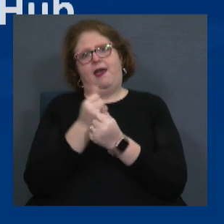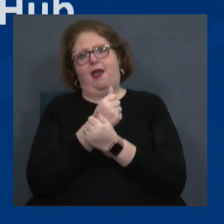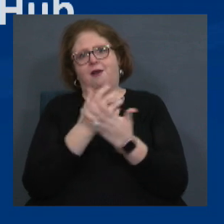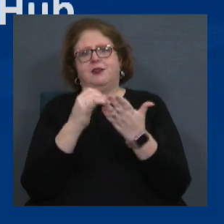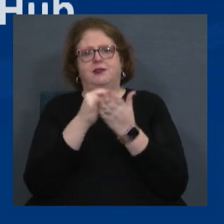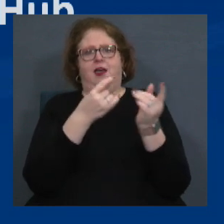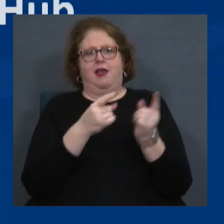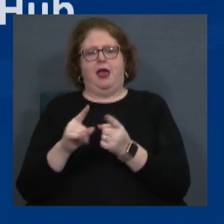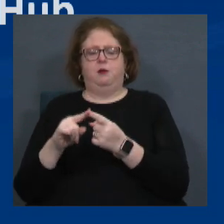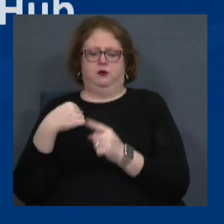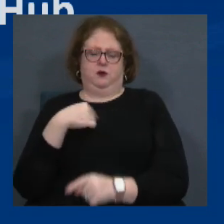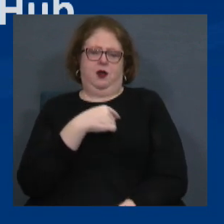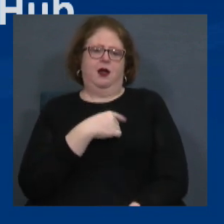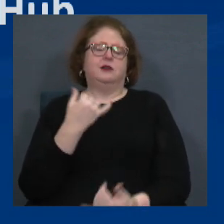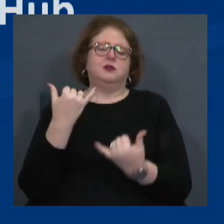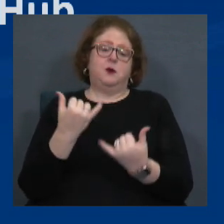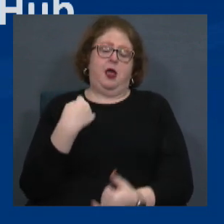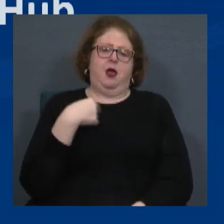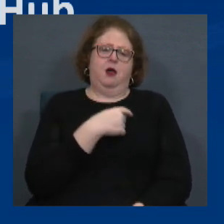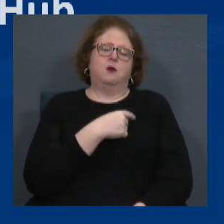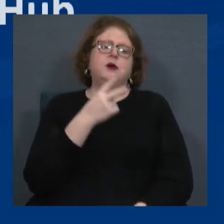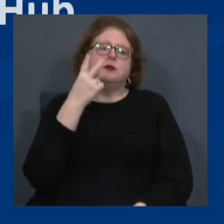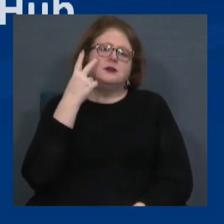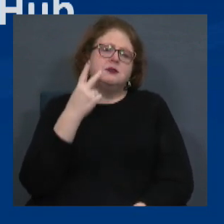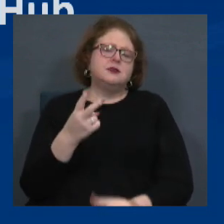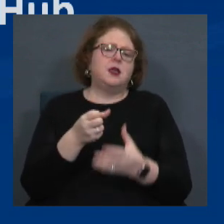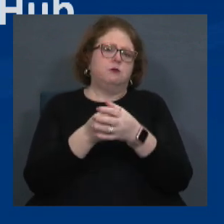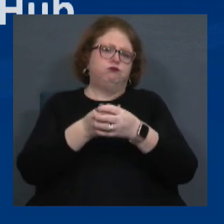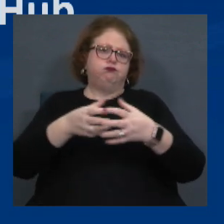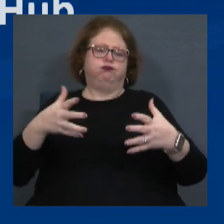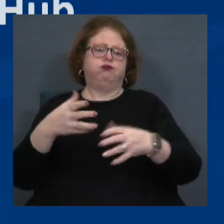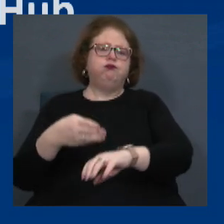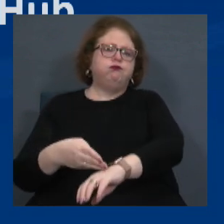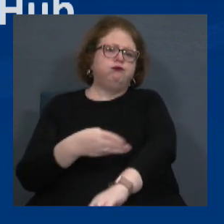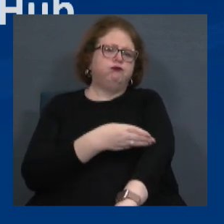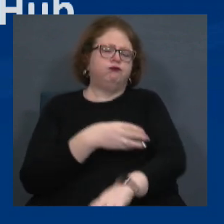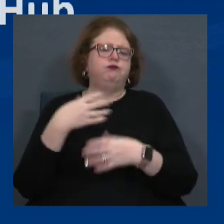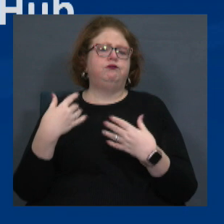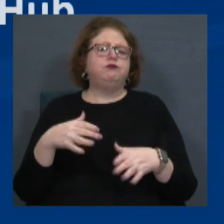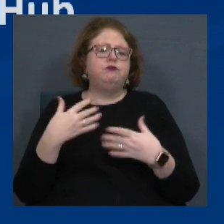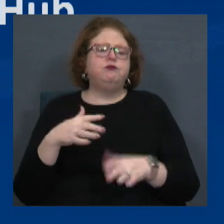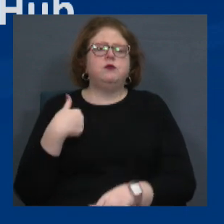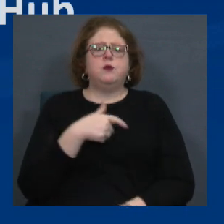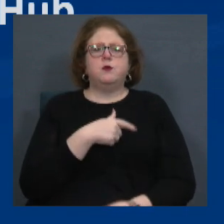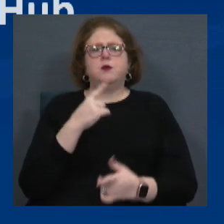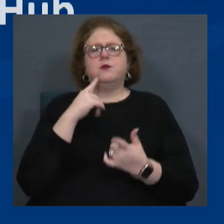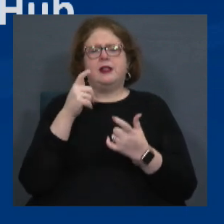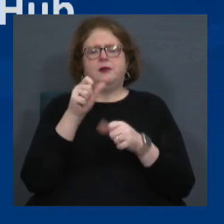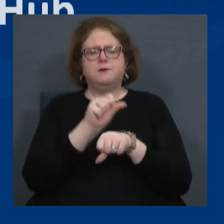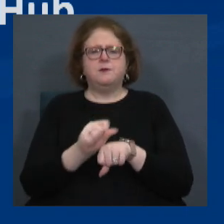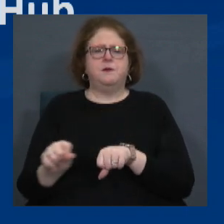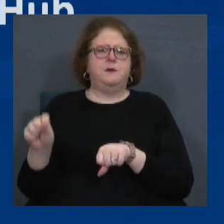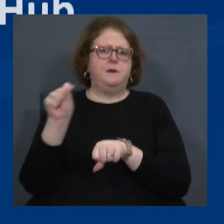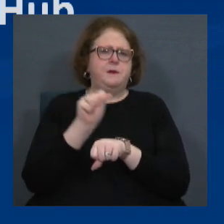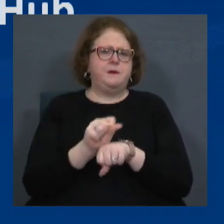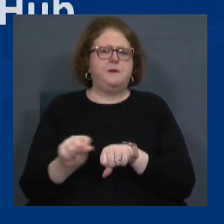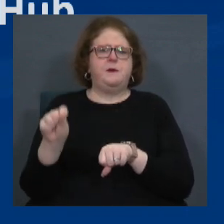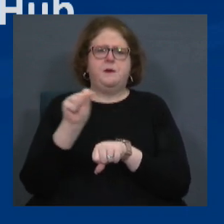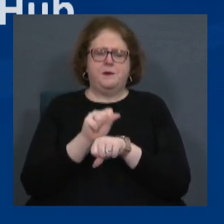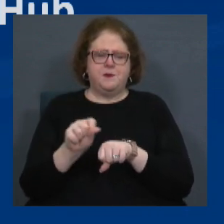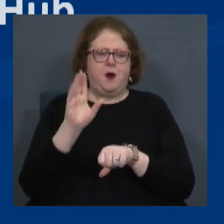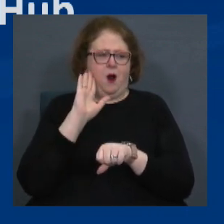seeing phenomenal growth and in passenger increase, and we are trying to work diligently to resolve some of those problems.